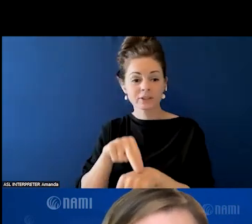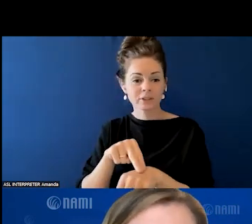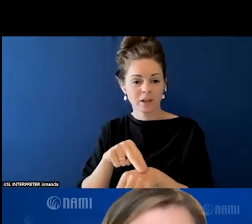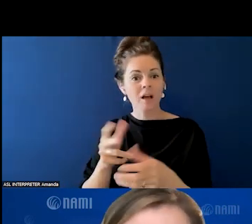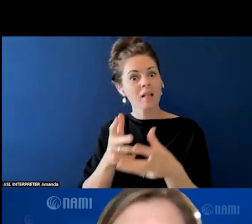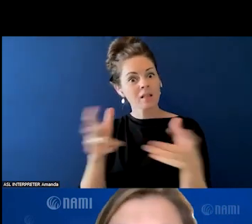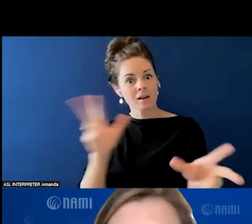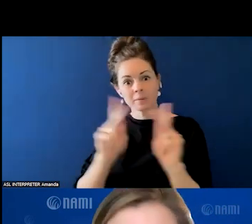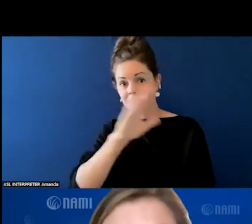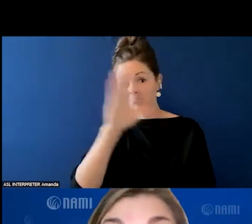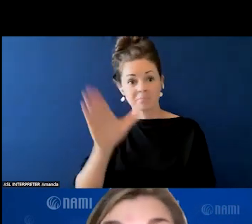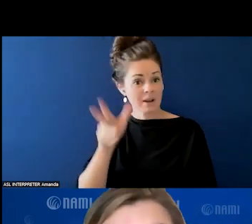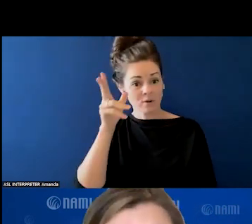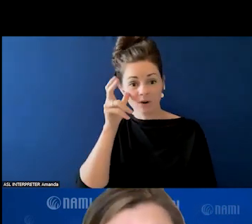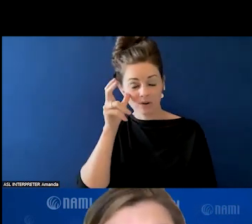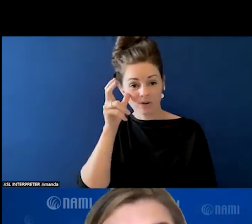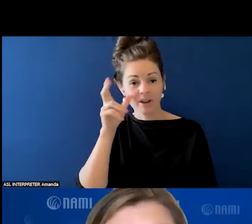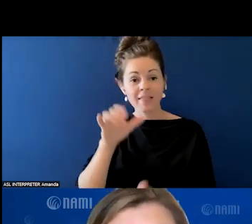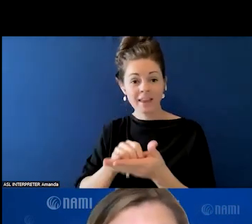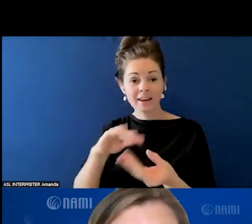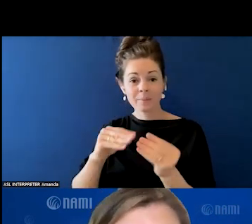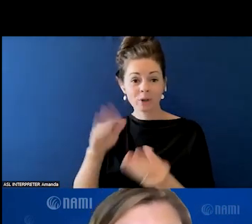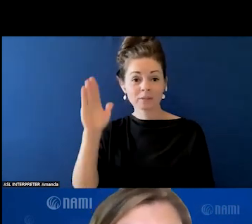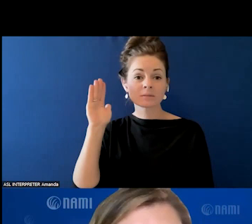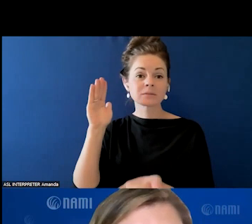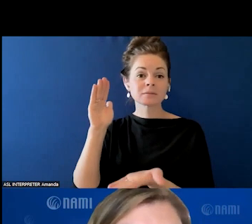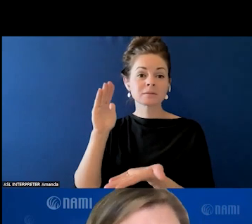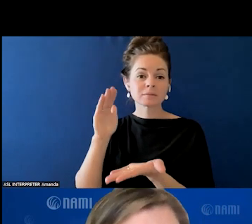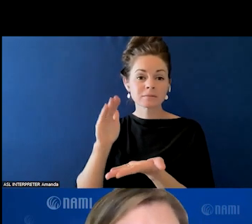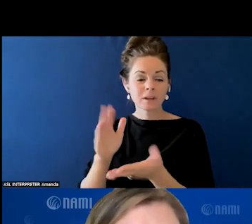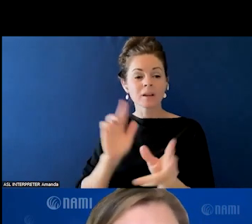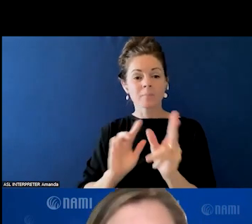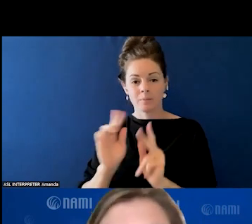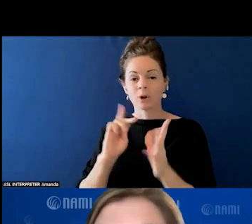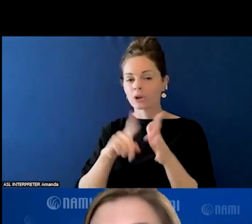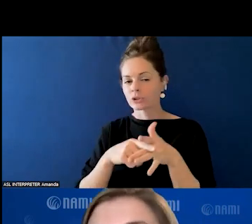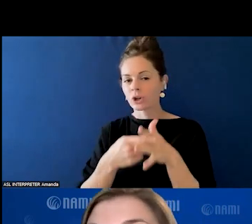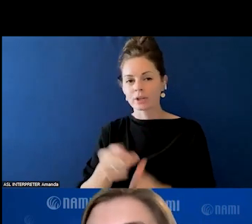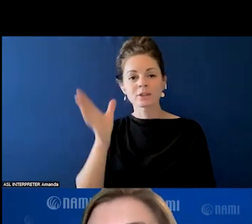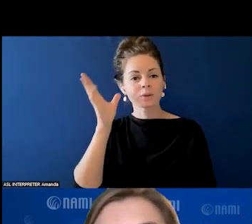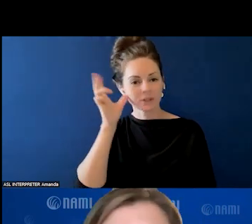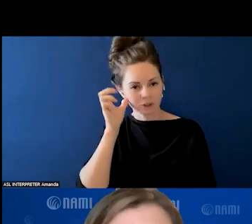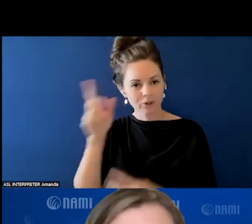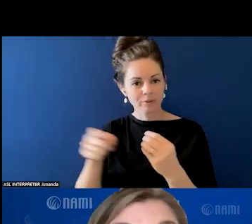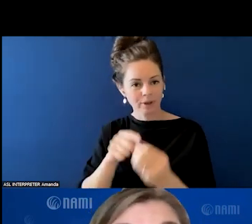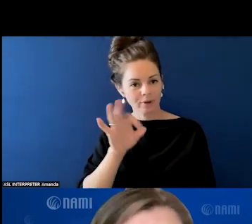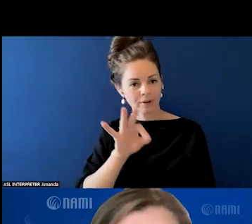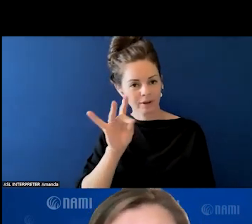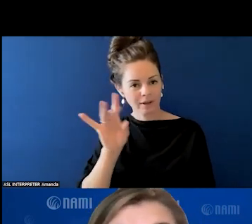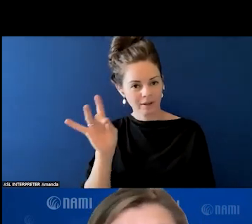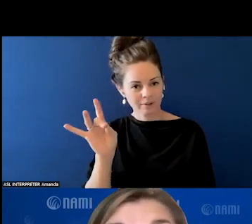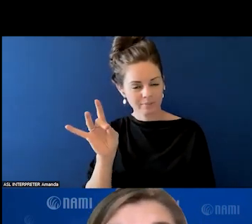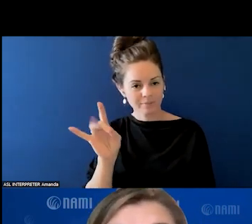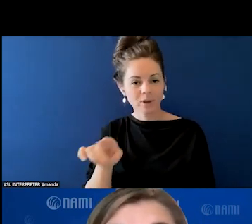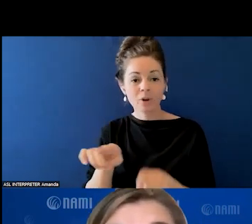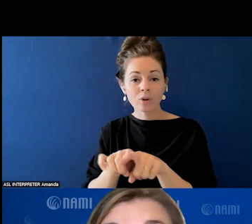and that number is slowly decreasing. So people are starting to hear about 988. We've also found